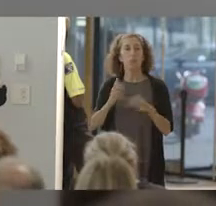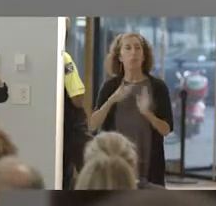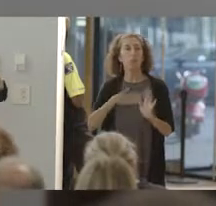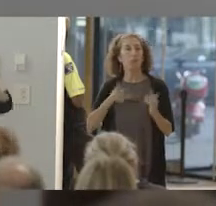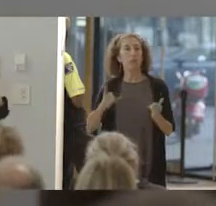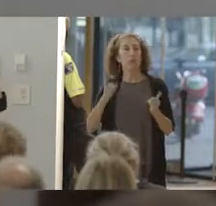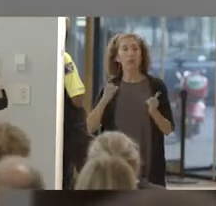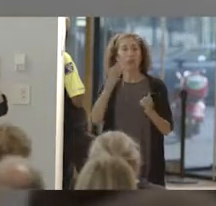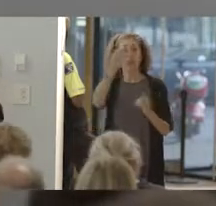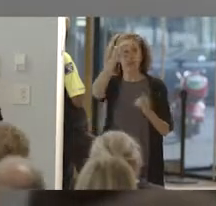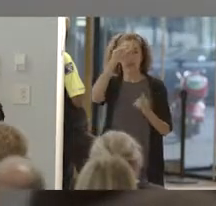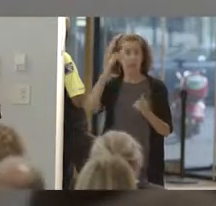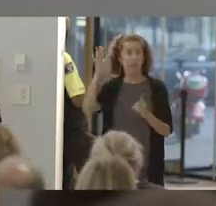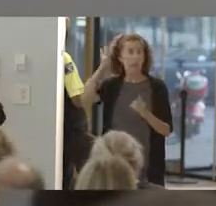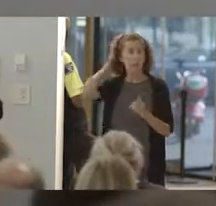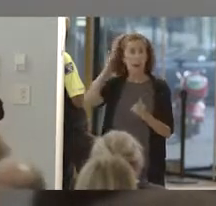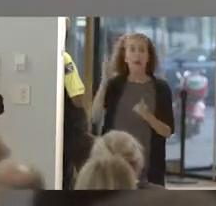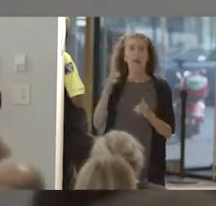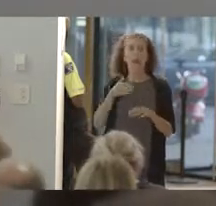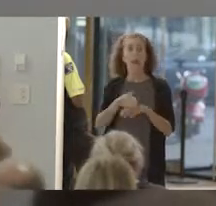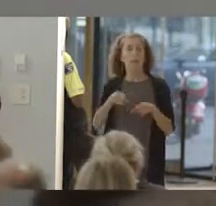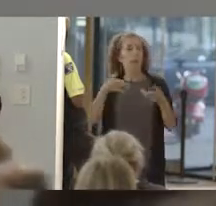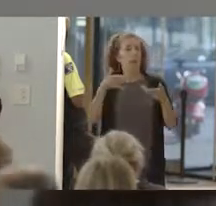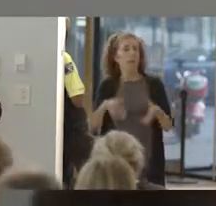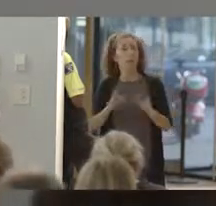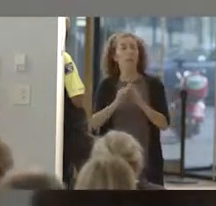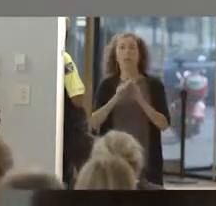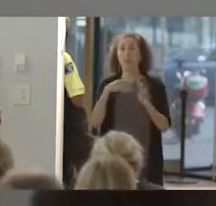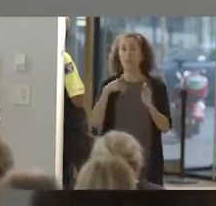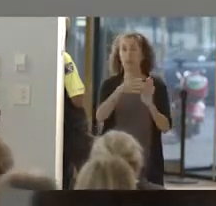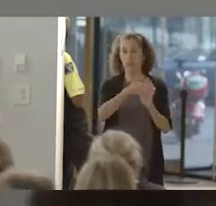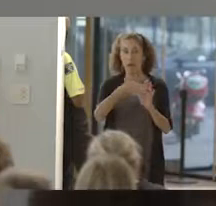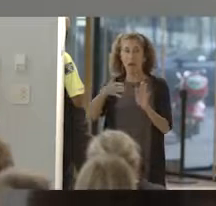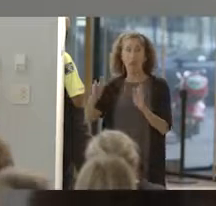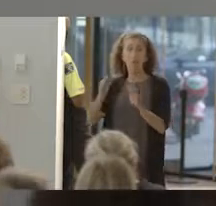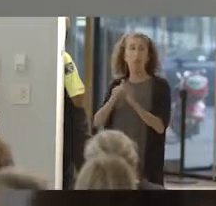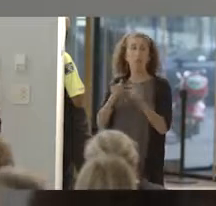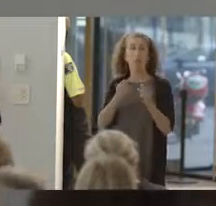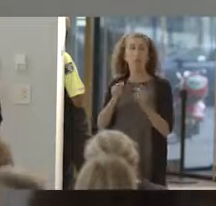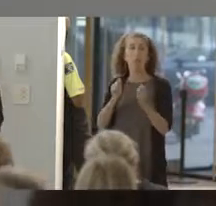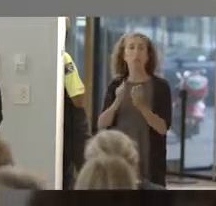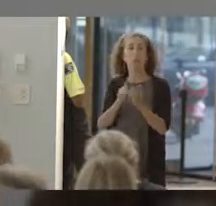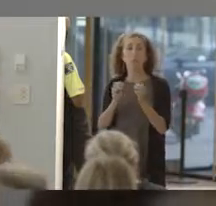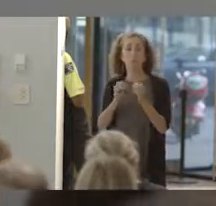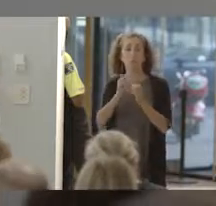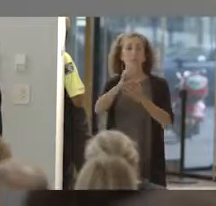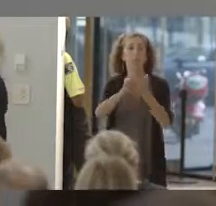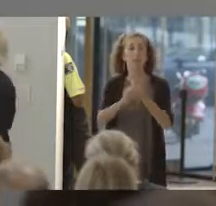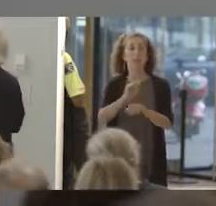we have a long way to go from where we are today, and there's a lot of design work that still has to happen.